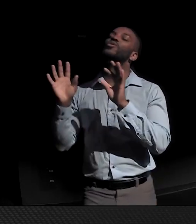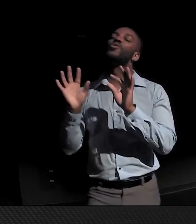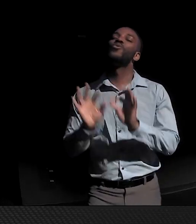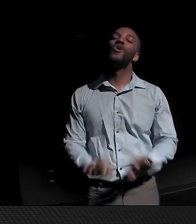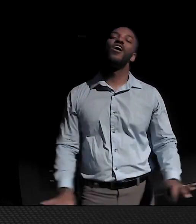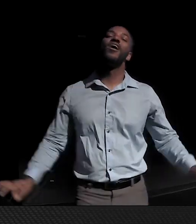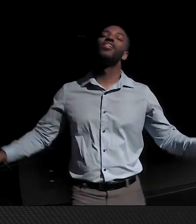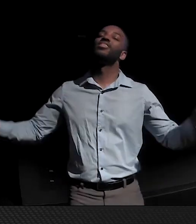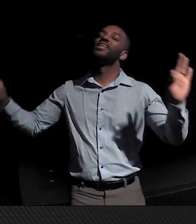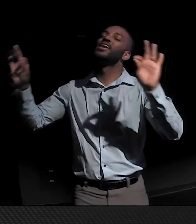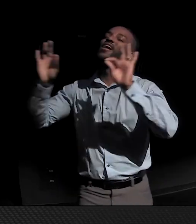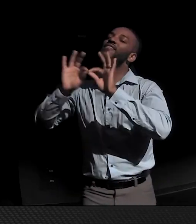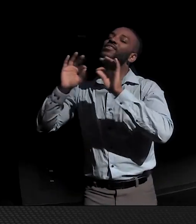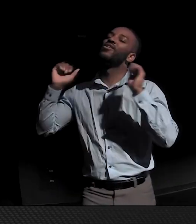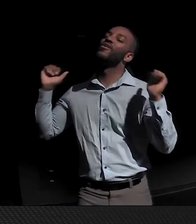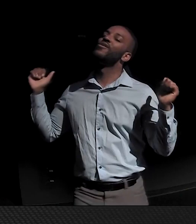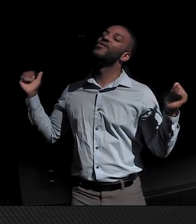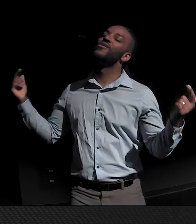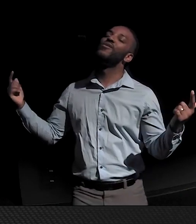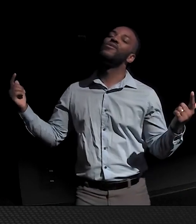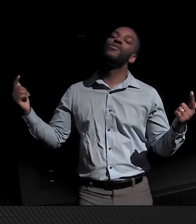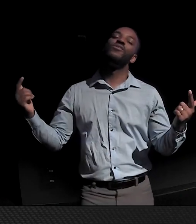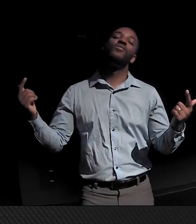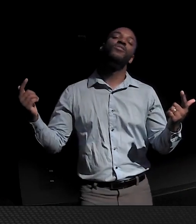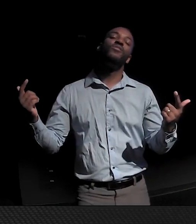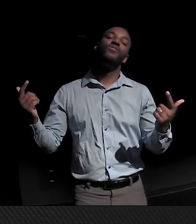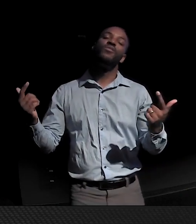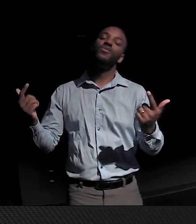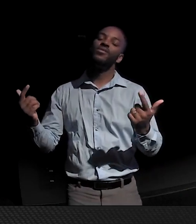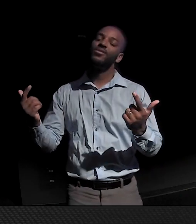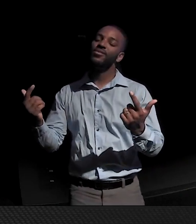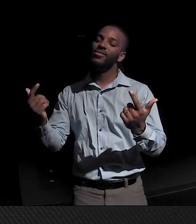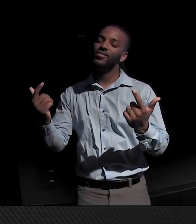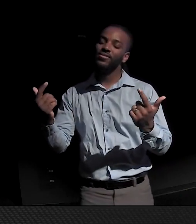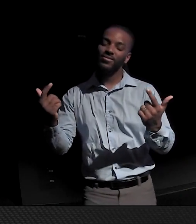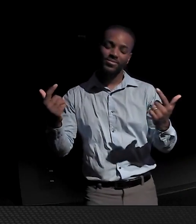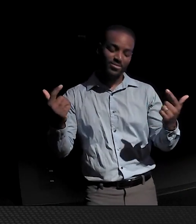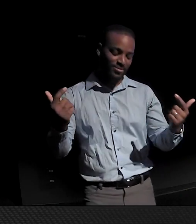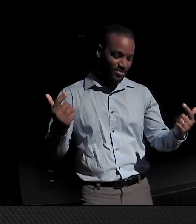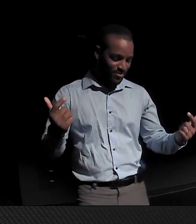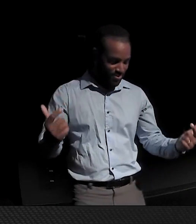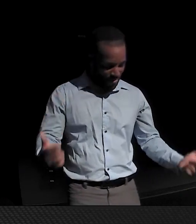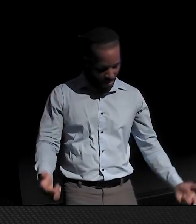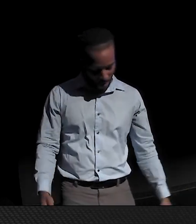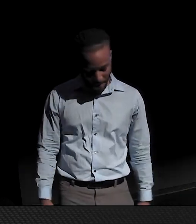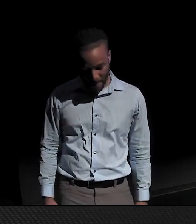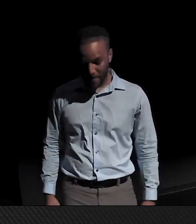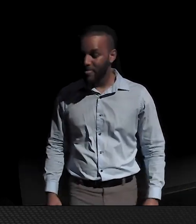You're worthy of it all.